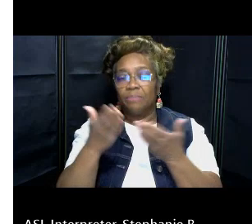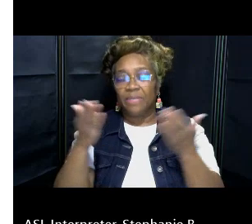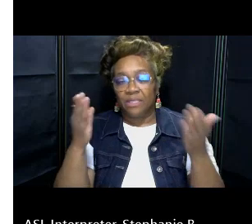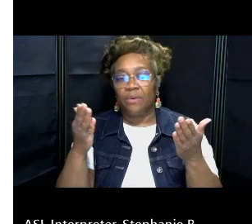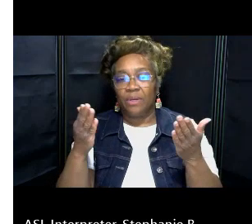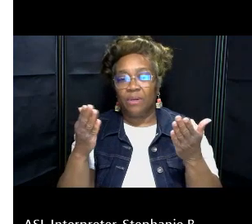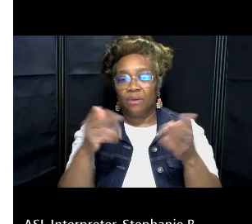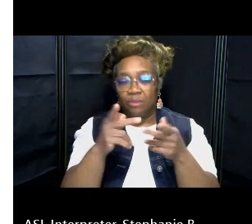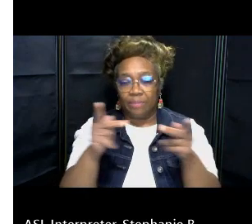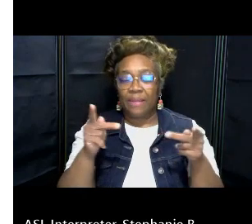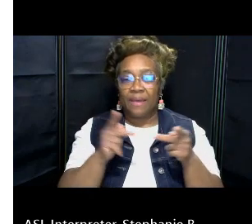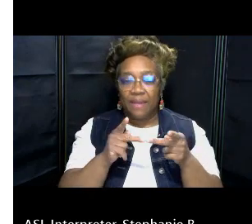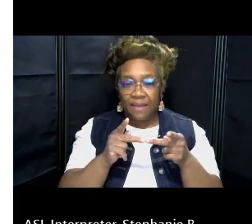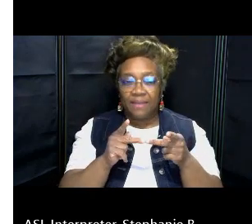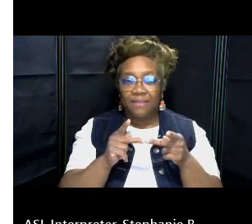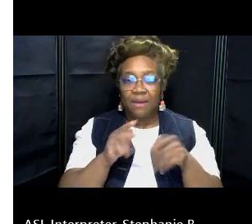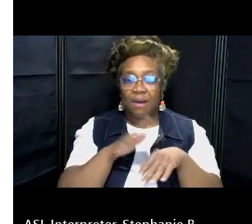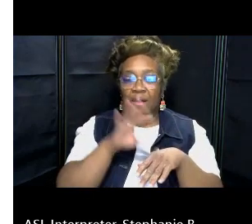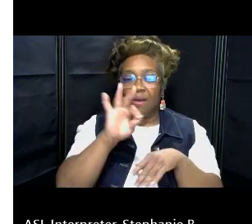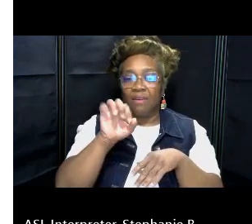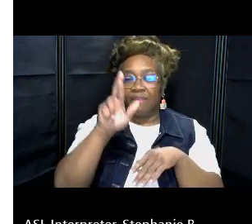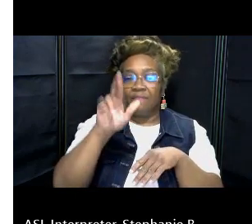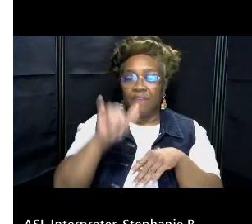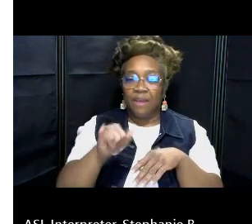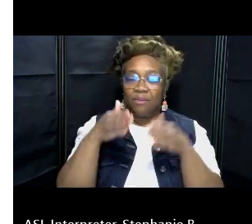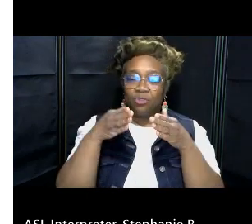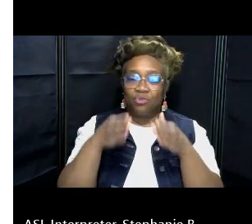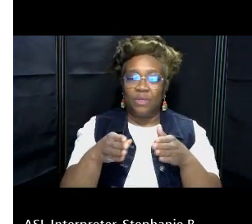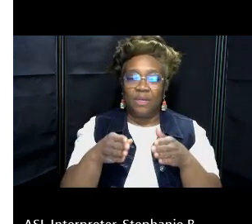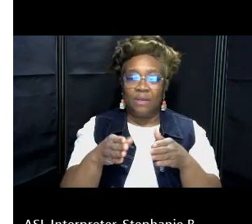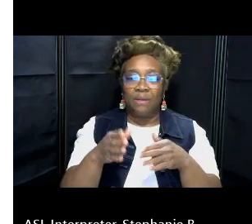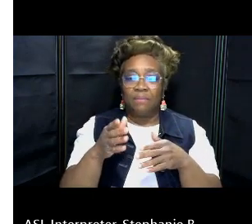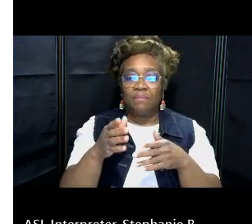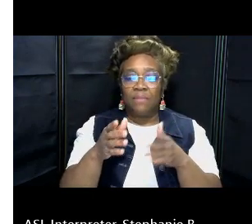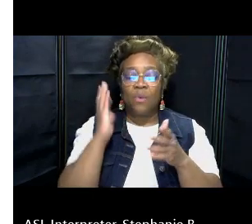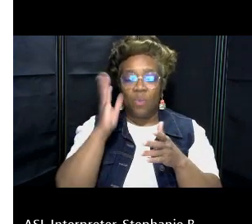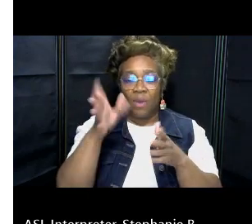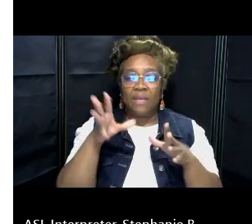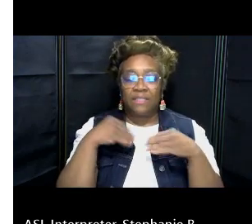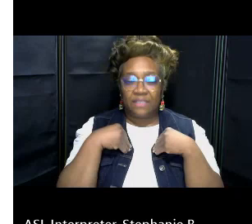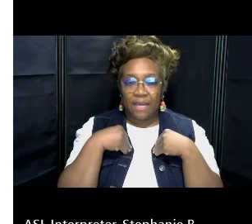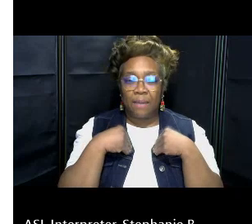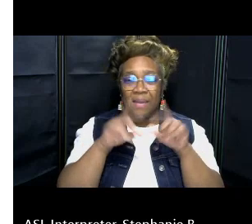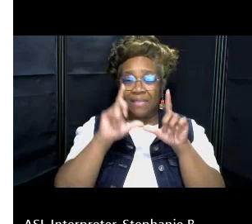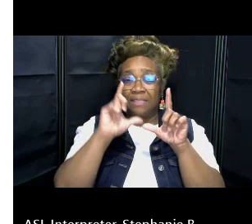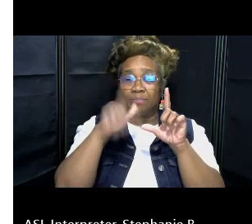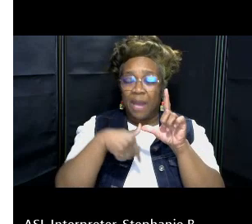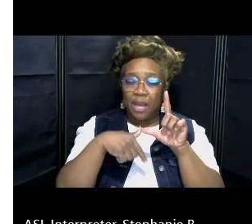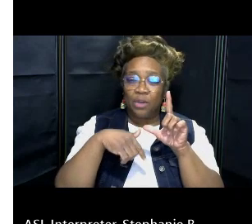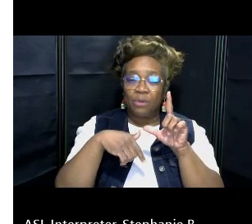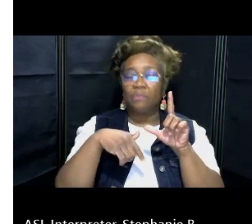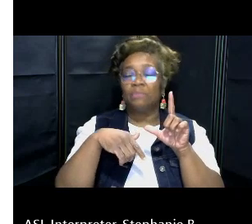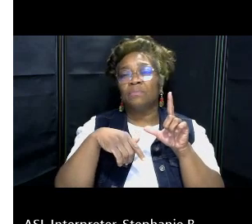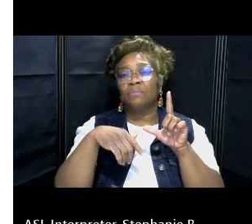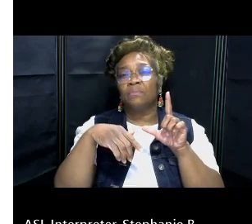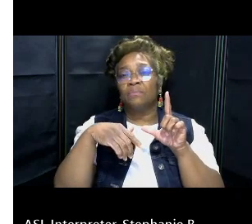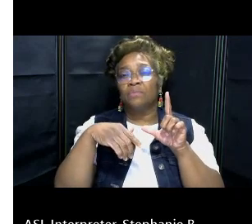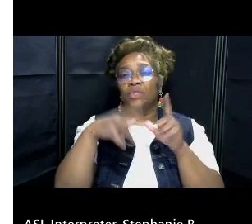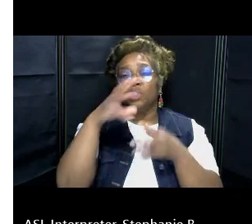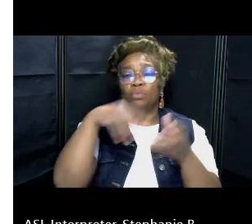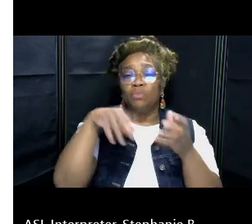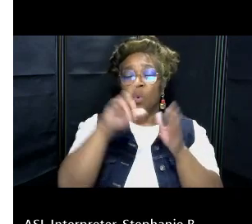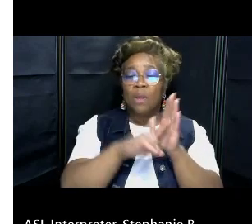they actually will take stuff like your smoke alarms that have expired, your fire extinguisher, paints, any of that kind of stuff that we consider